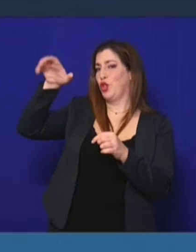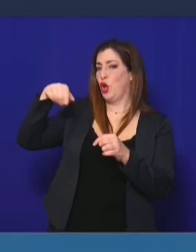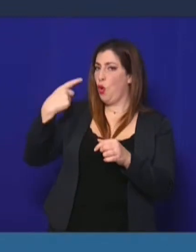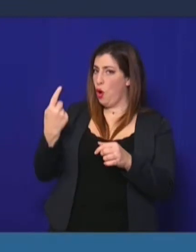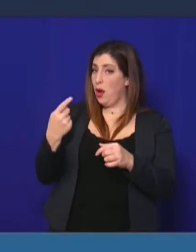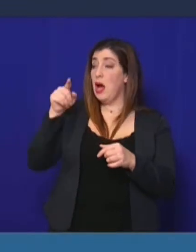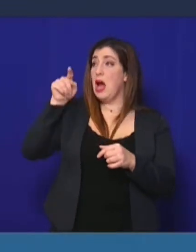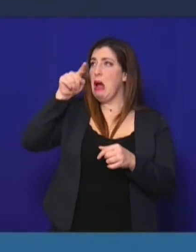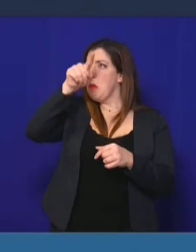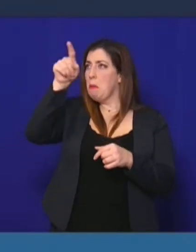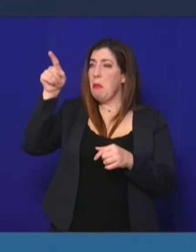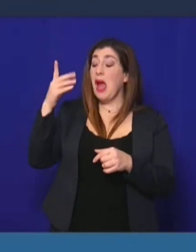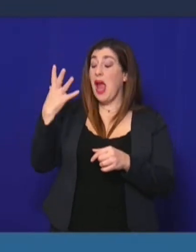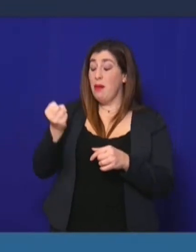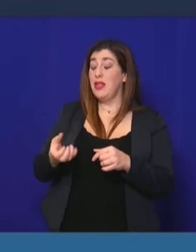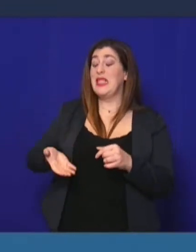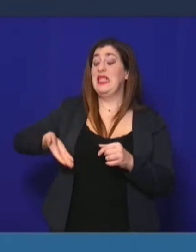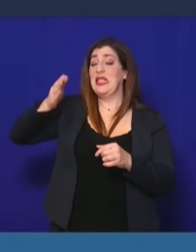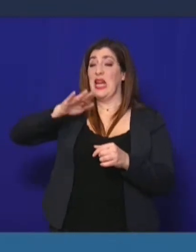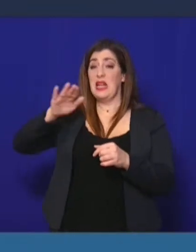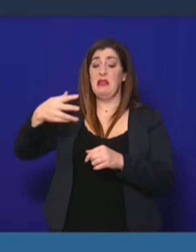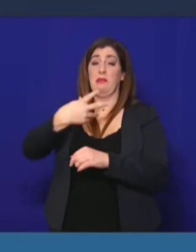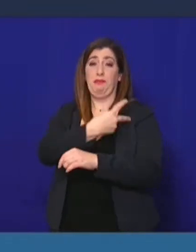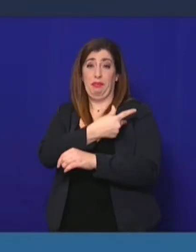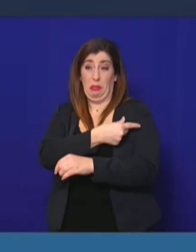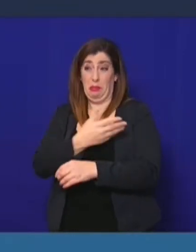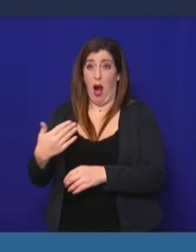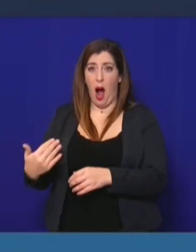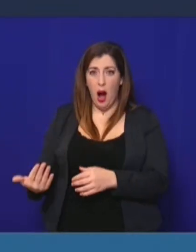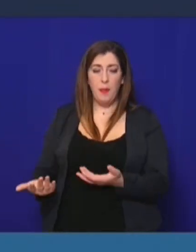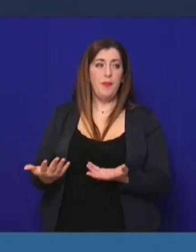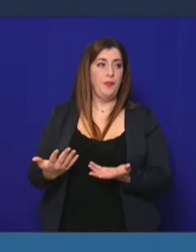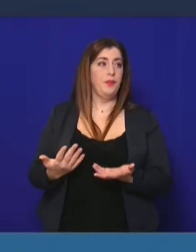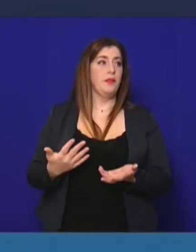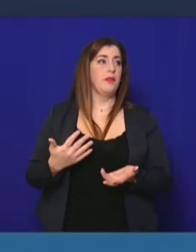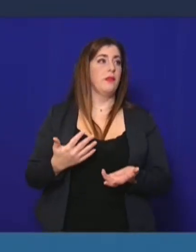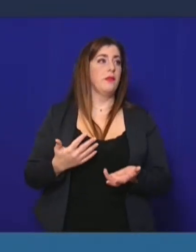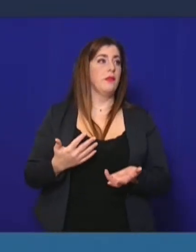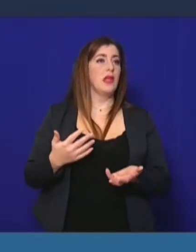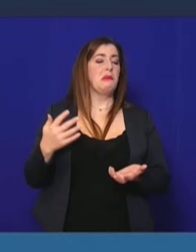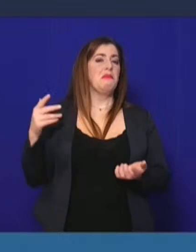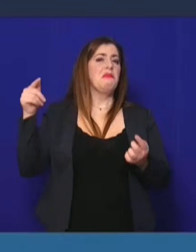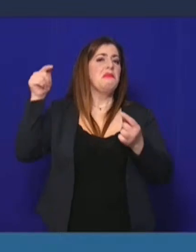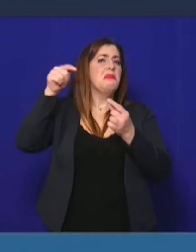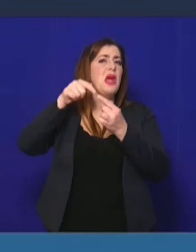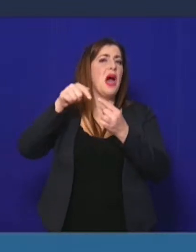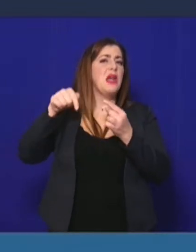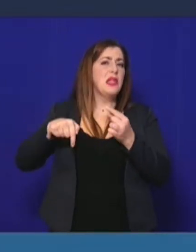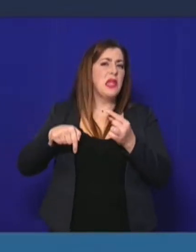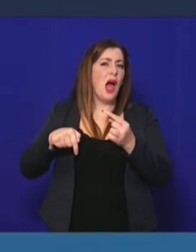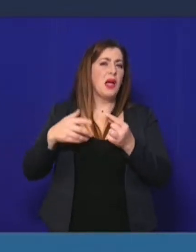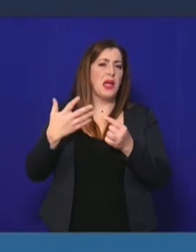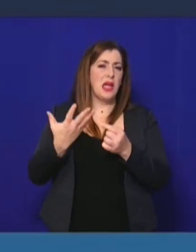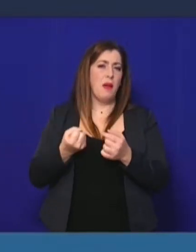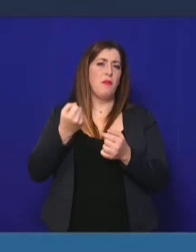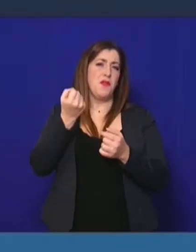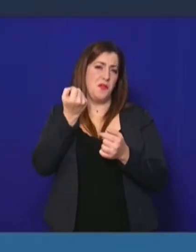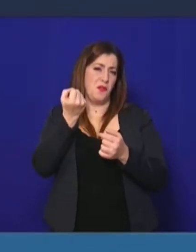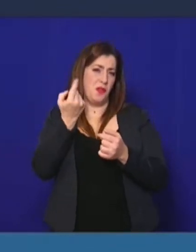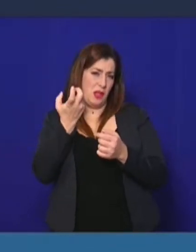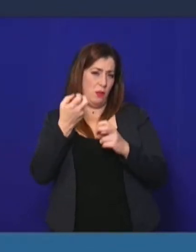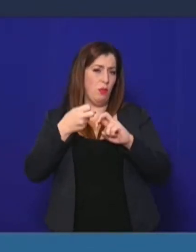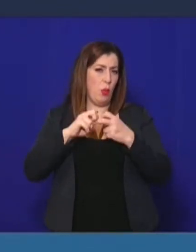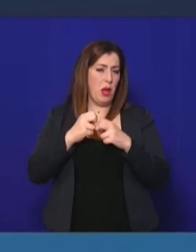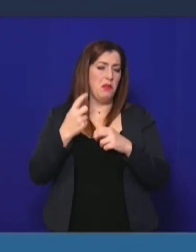qegħdin naraw speċjalment fl-Ingilterra fejn qegħdin jagħmlu rollout u anke fl-Amerika, side effects li kienem sissa kienu biss